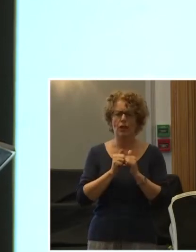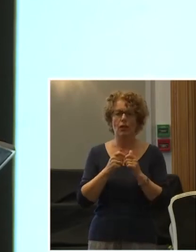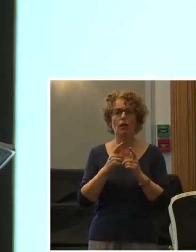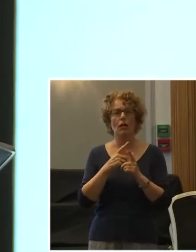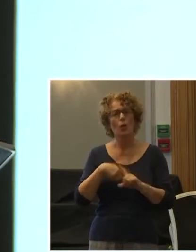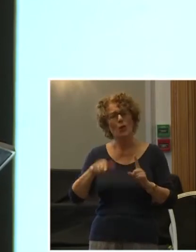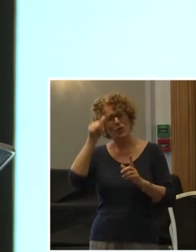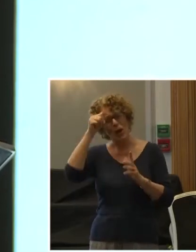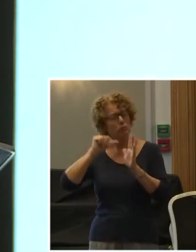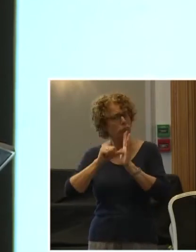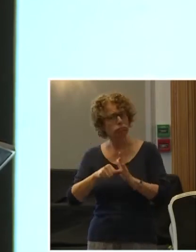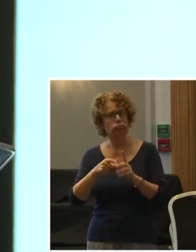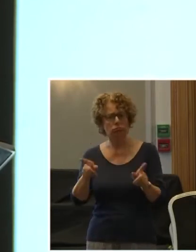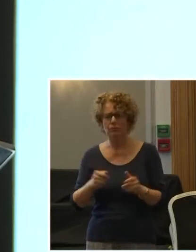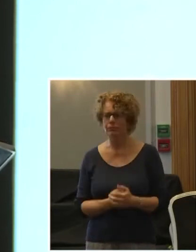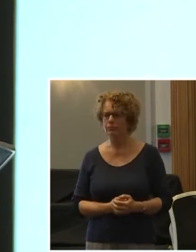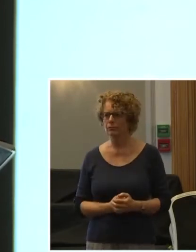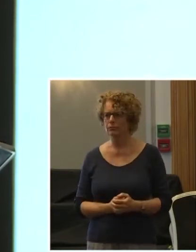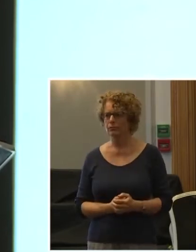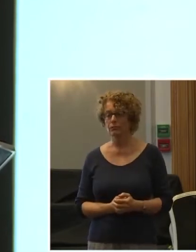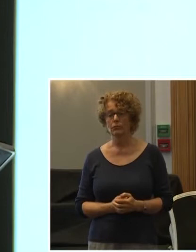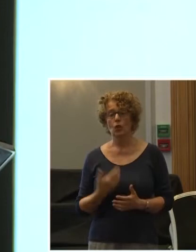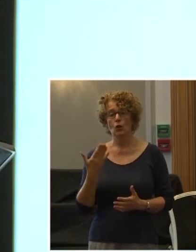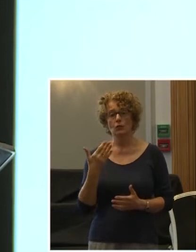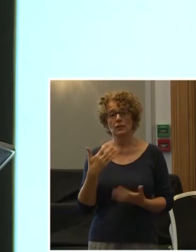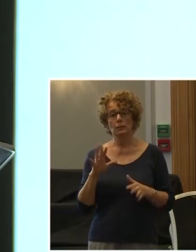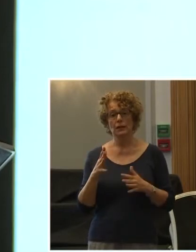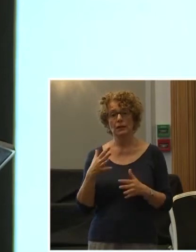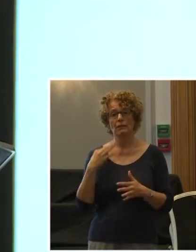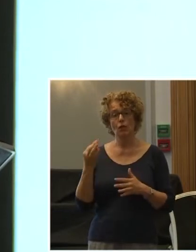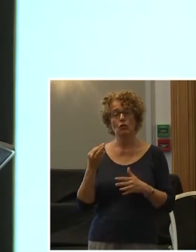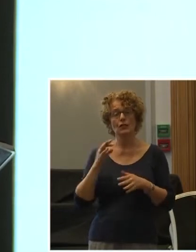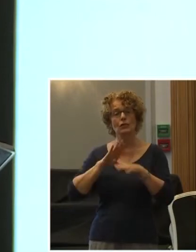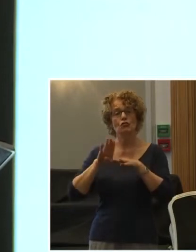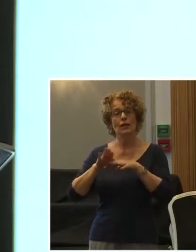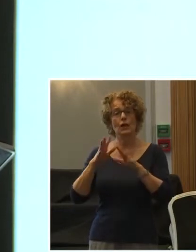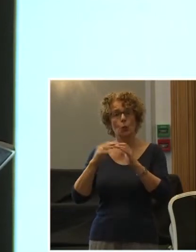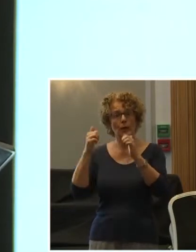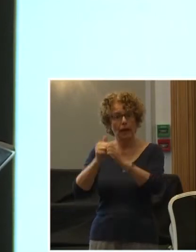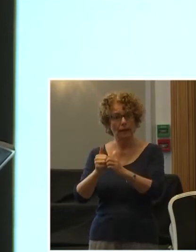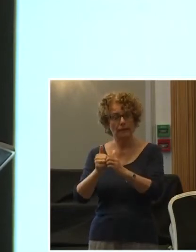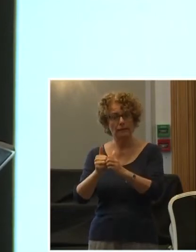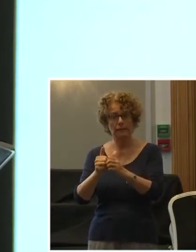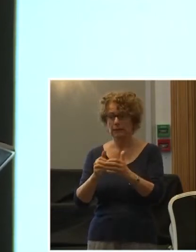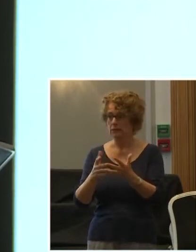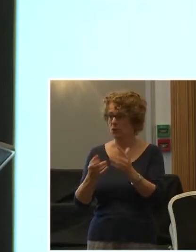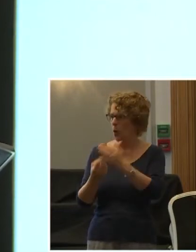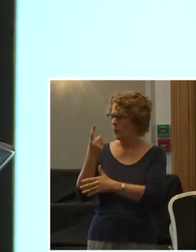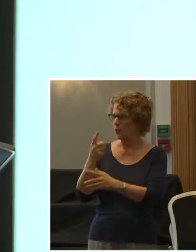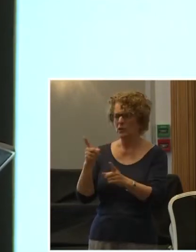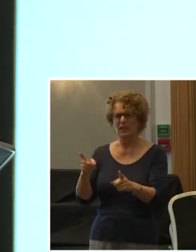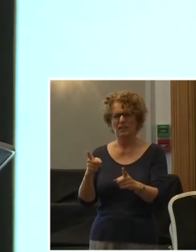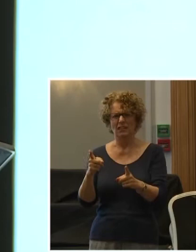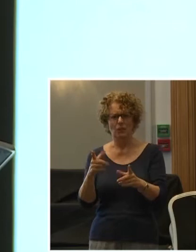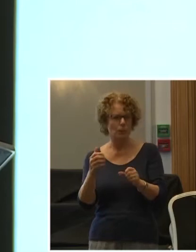hard it is for you. Recently, we had our volunteer training weekend, and this is where we get an opportunity not